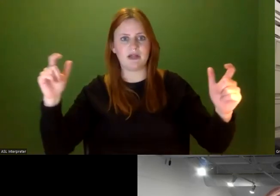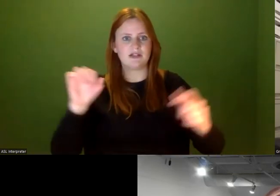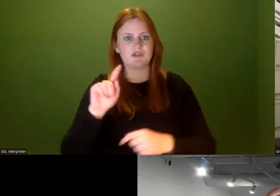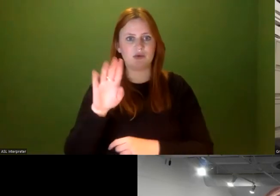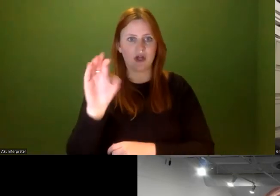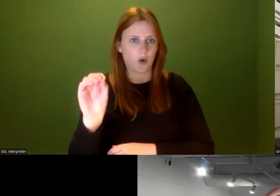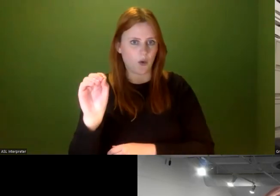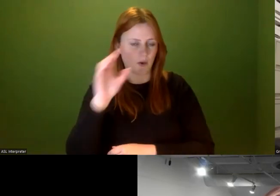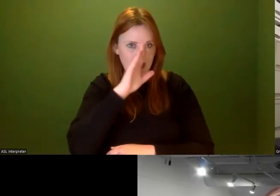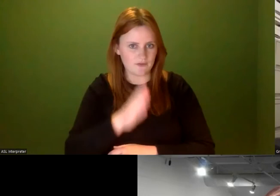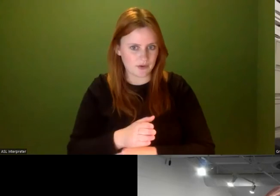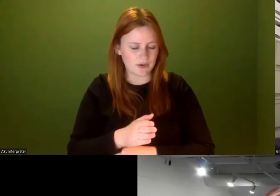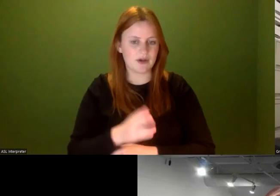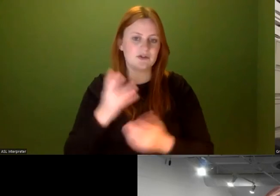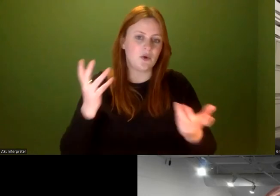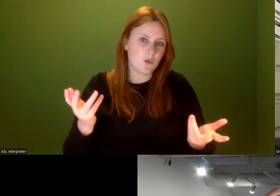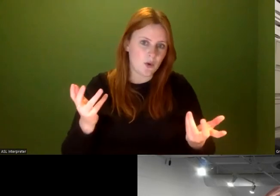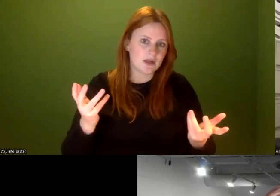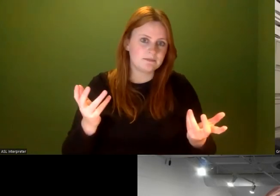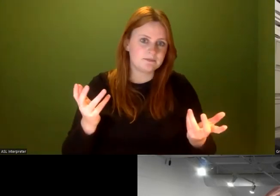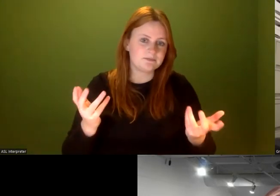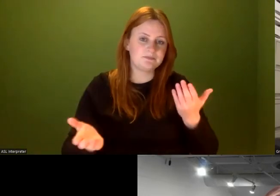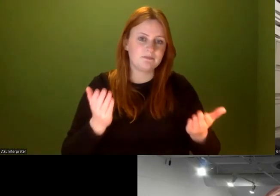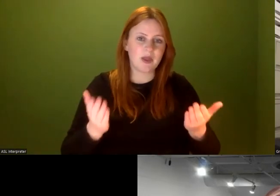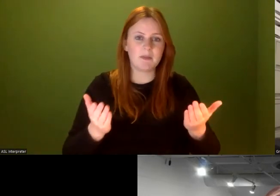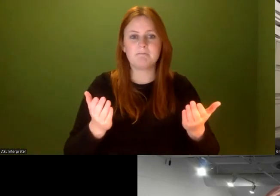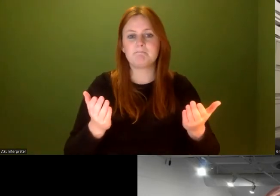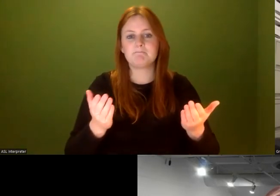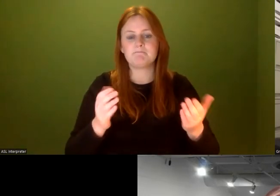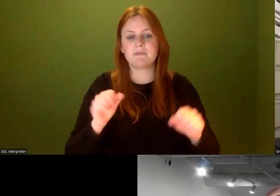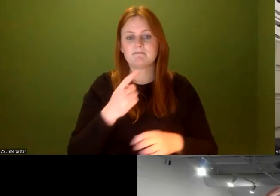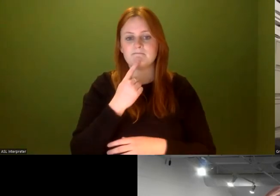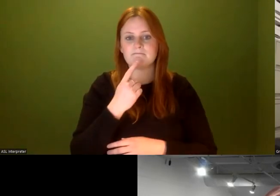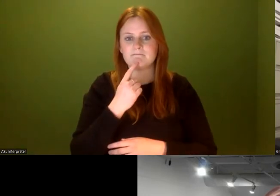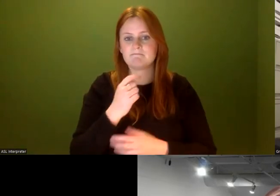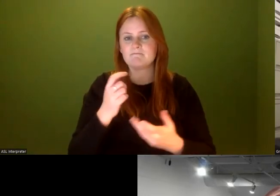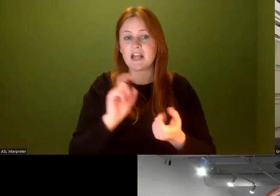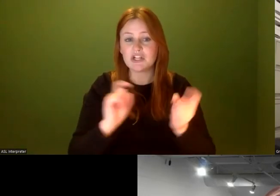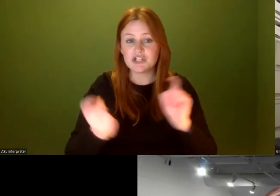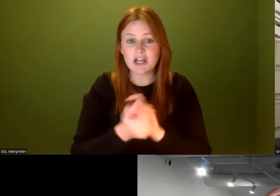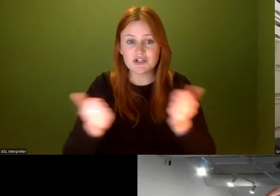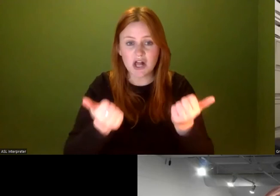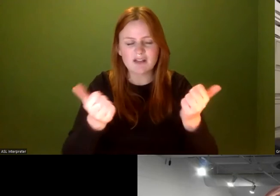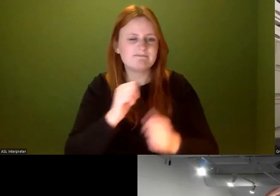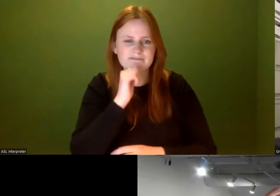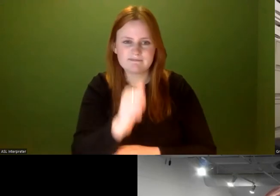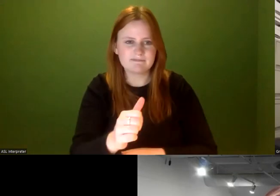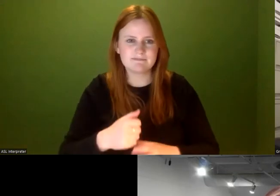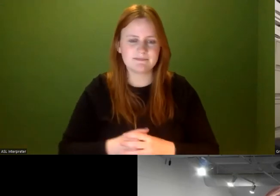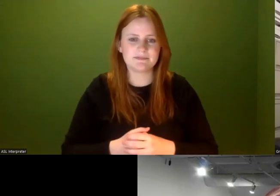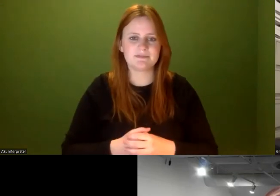So I can say maybe in that sense, not as much. I have access, of course, now